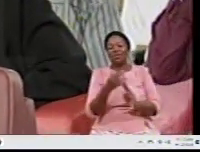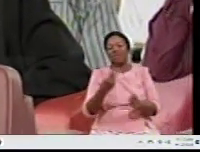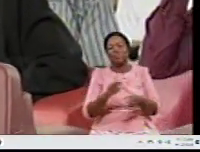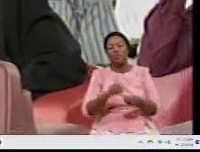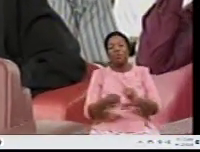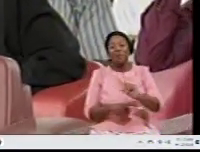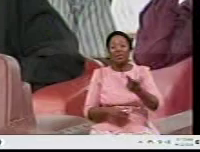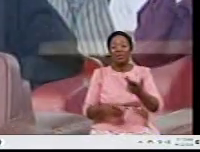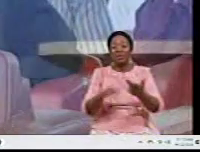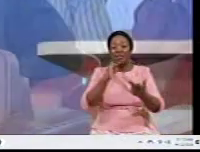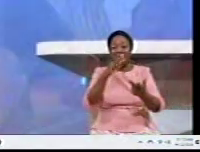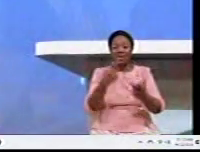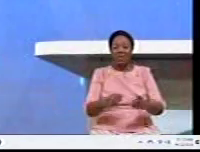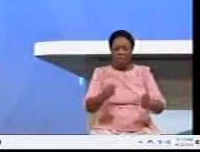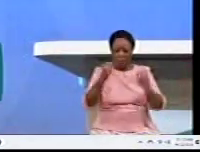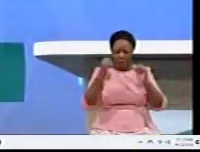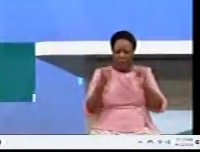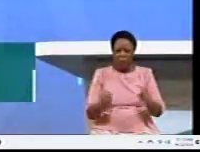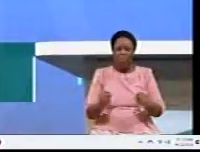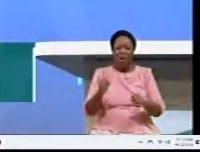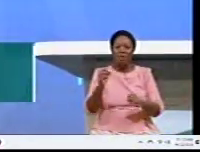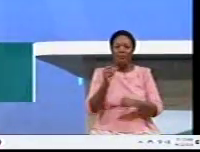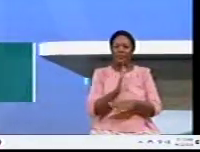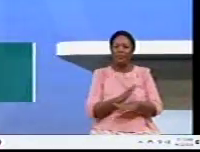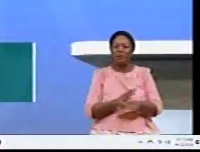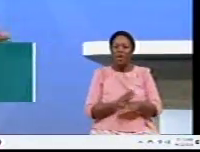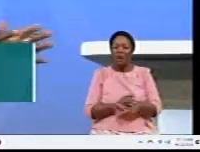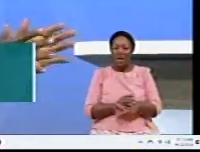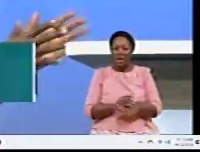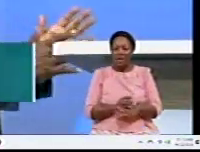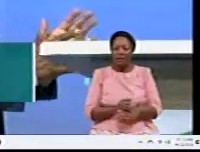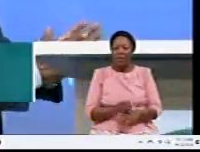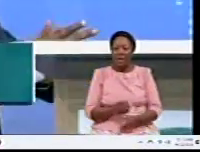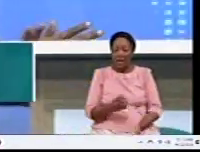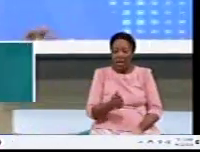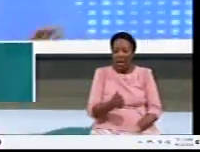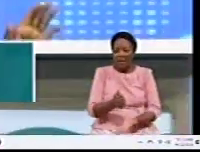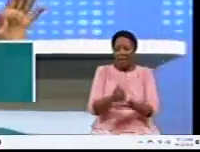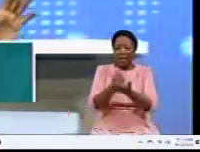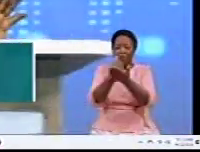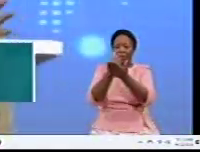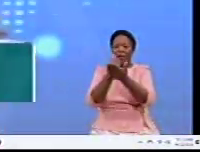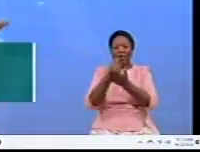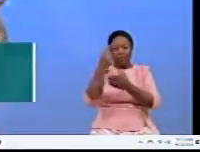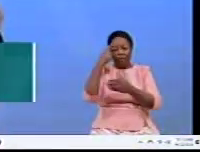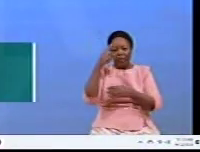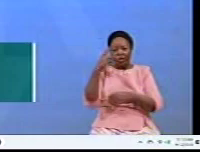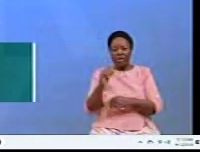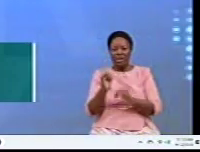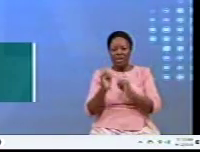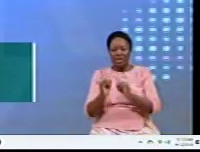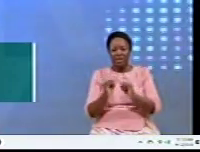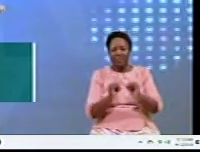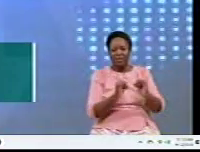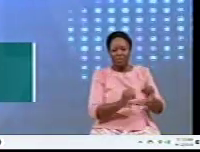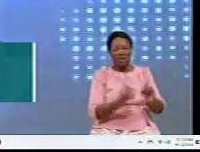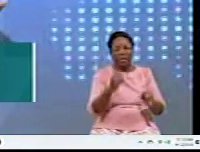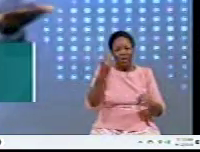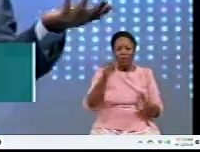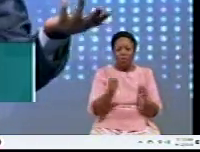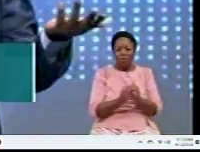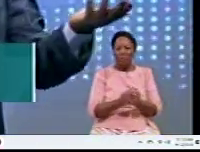is the powerful intervention for individuals with impossibility. You